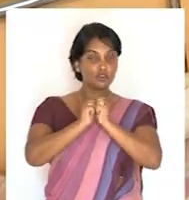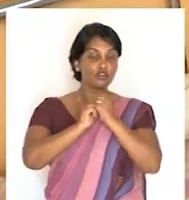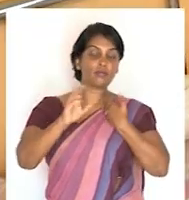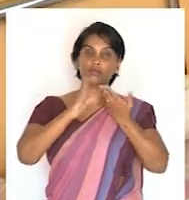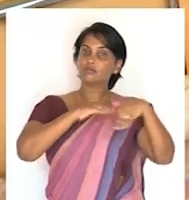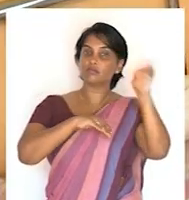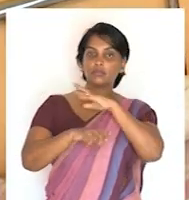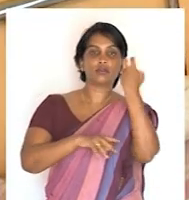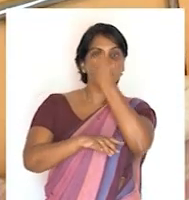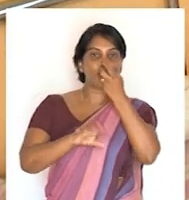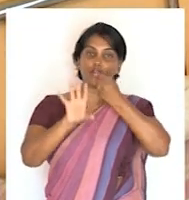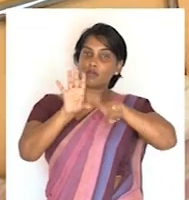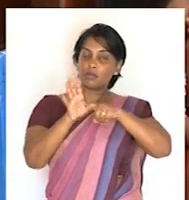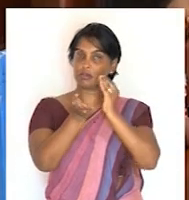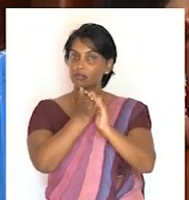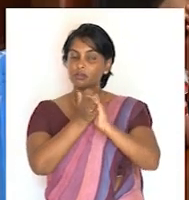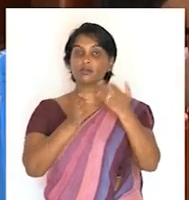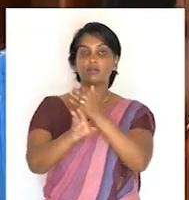from the Lady Ridgeway Hospital.